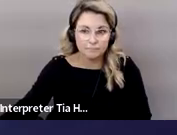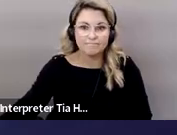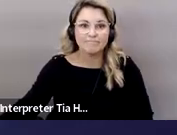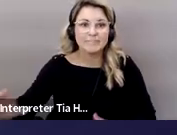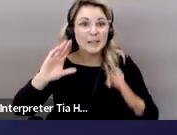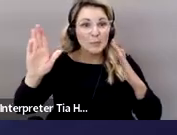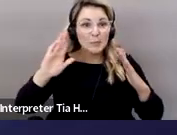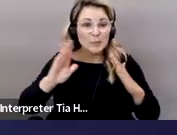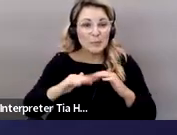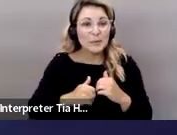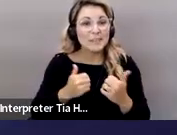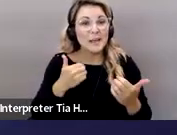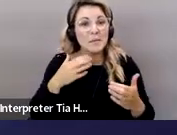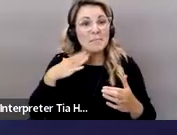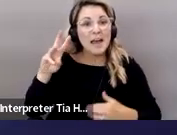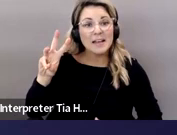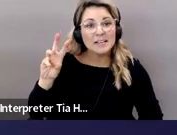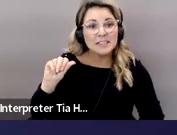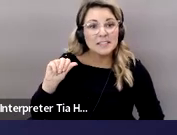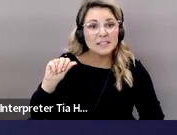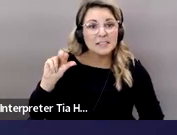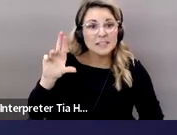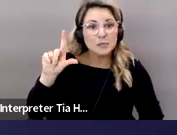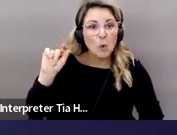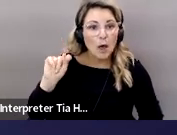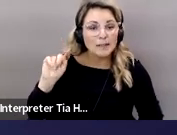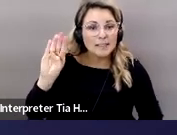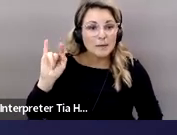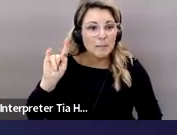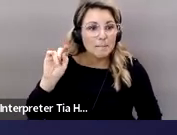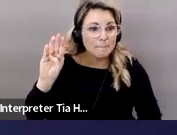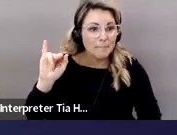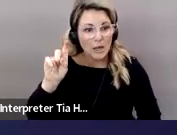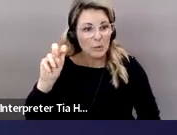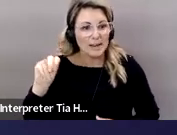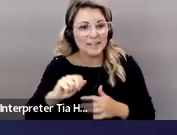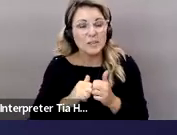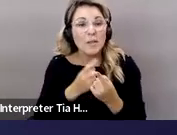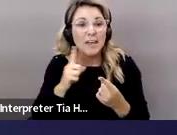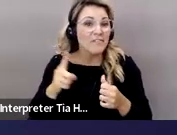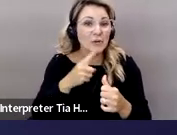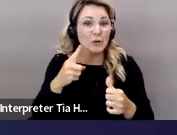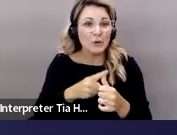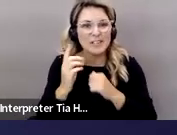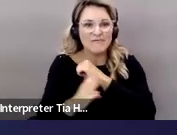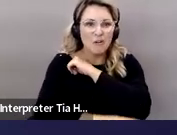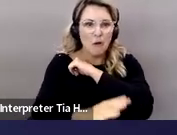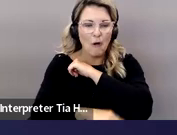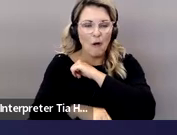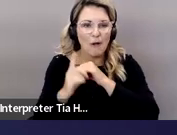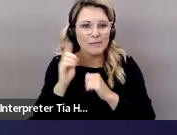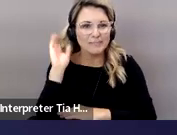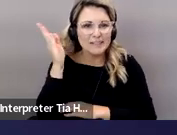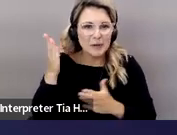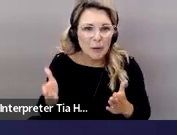Greetings. I'm Walt Bauer, and I'd like to welcome you to the Human Development Institute's first fall seminar.